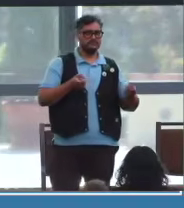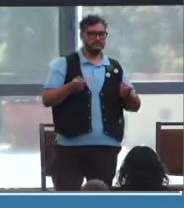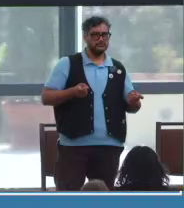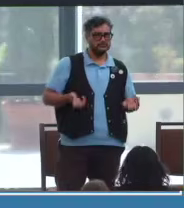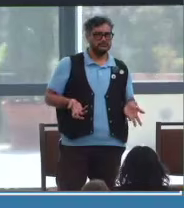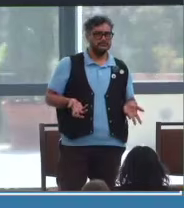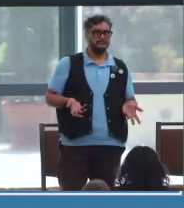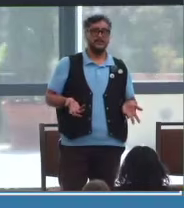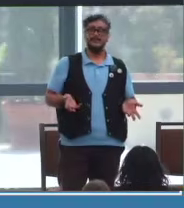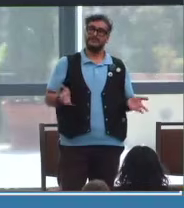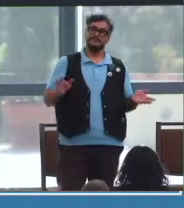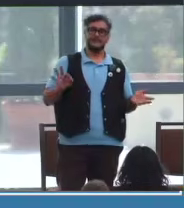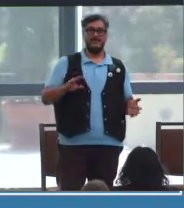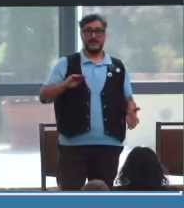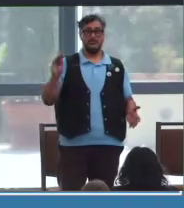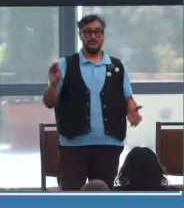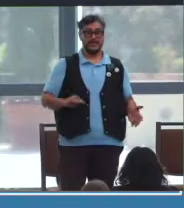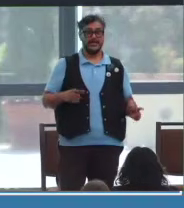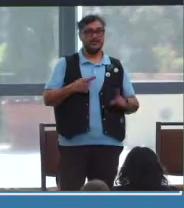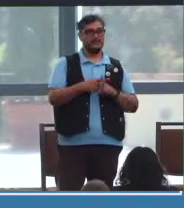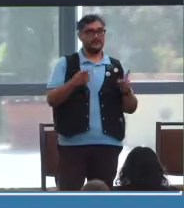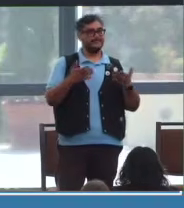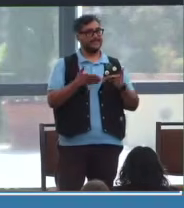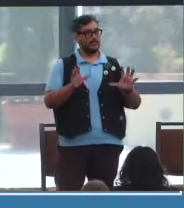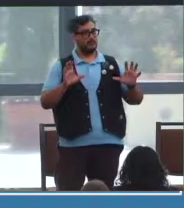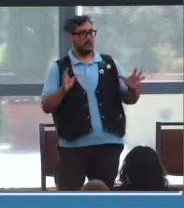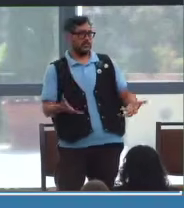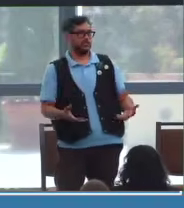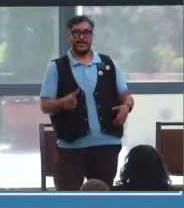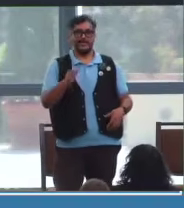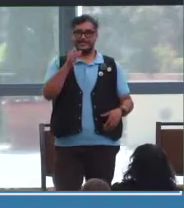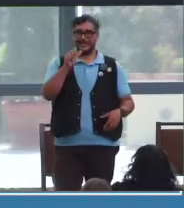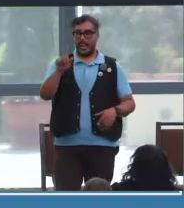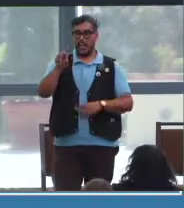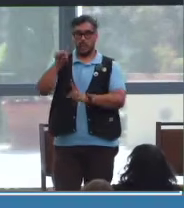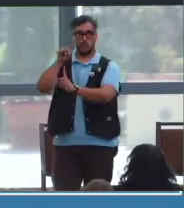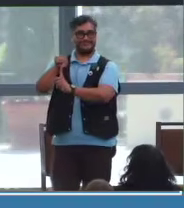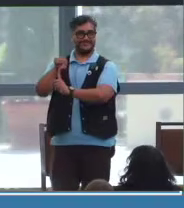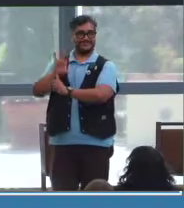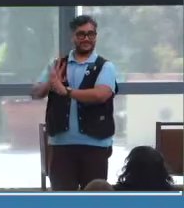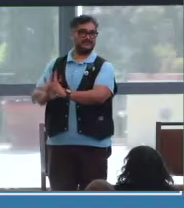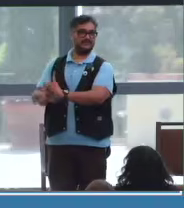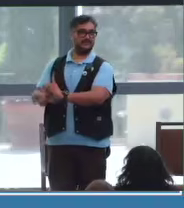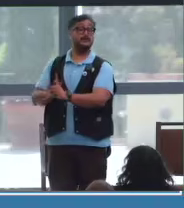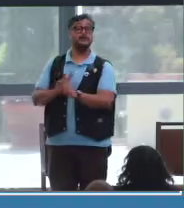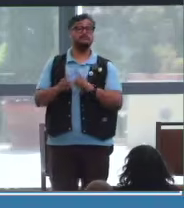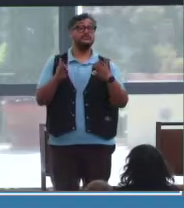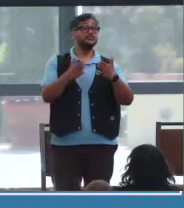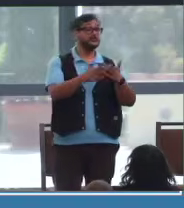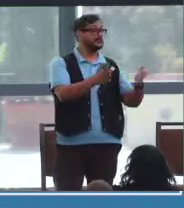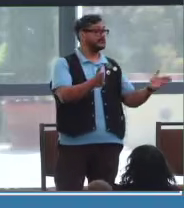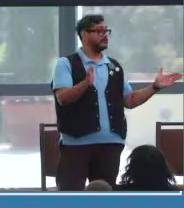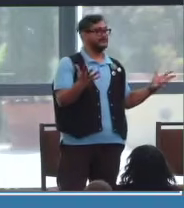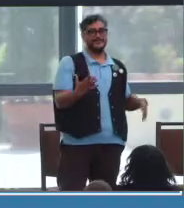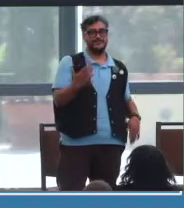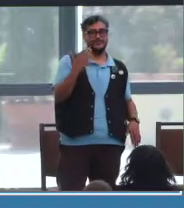again, 95% of this is from the general population and not in lupus-specific studies. But in the general population,